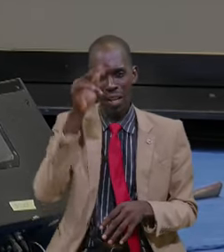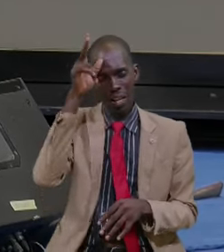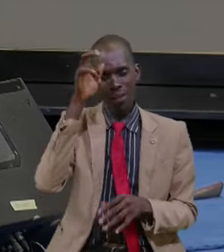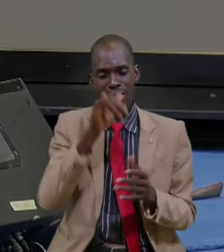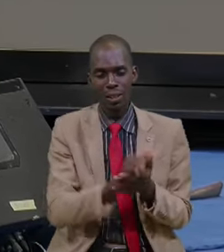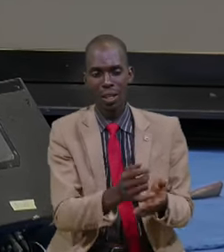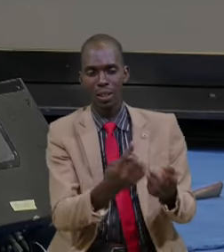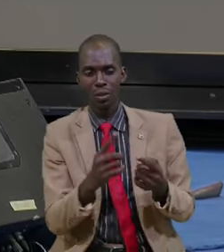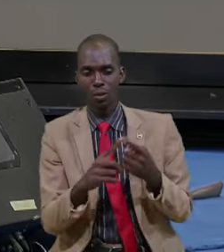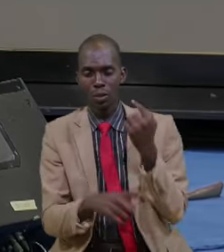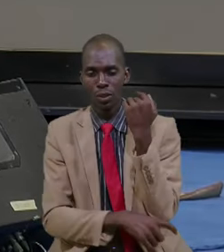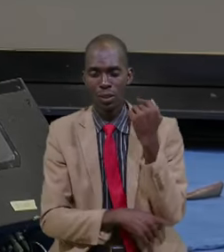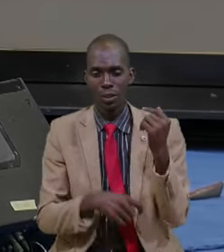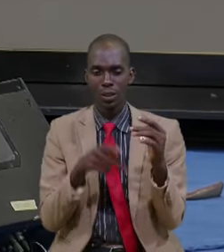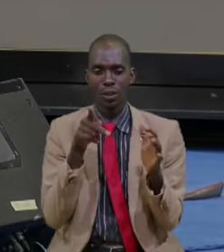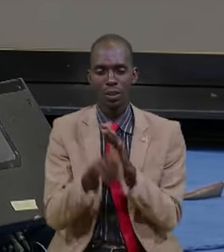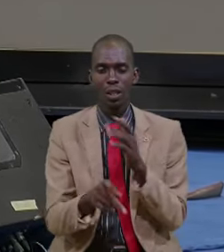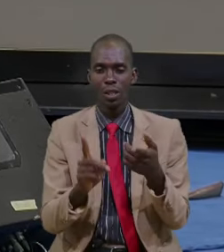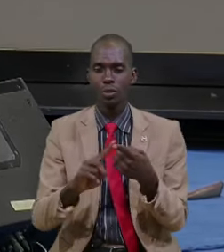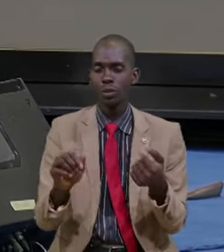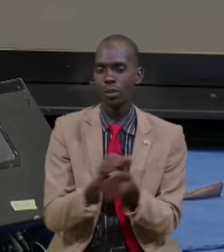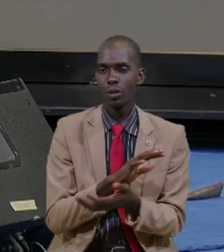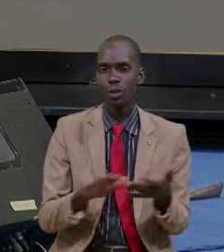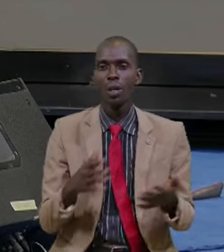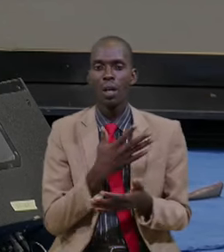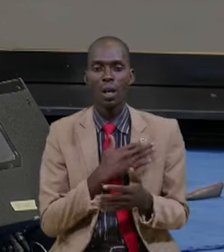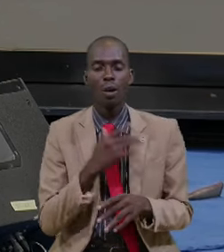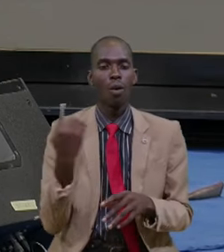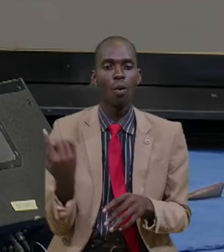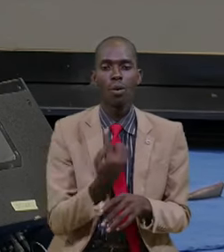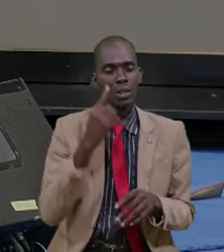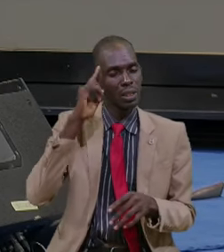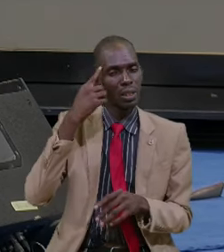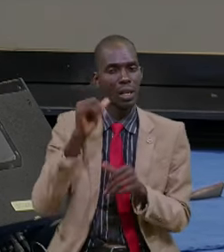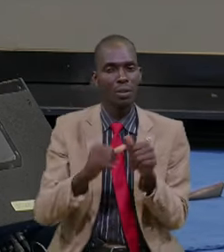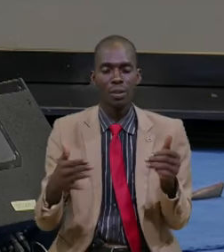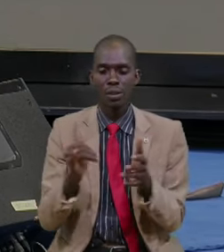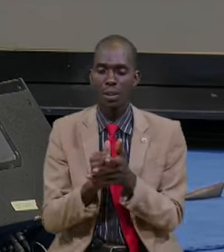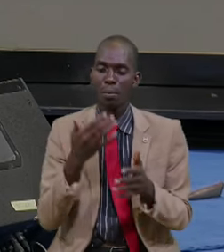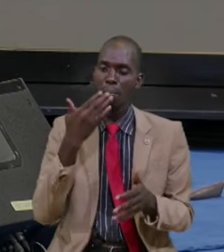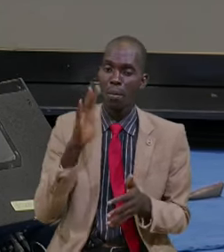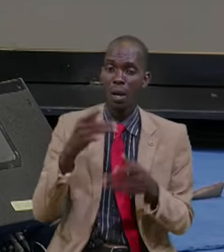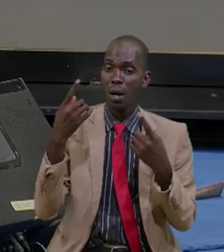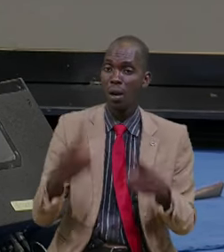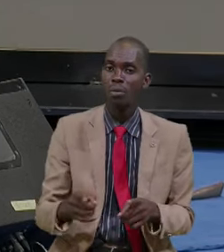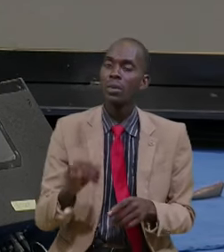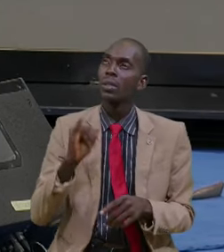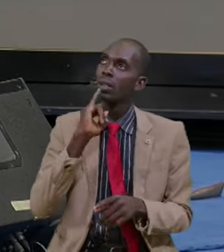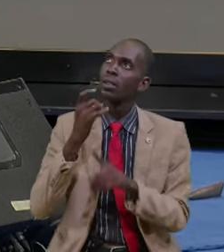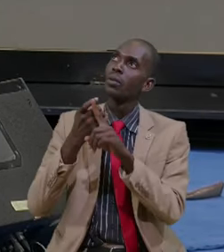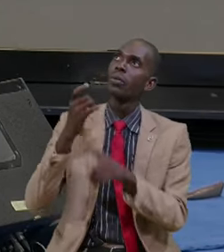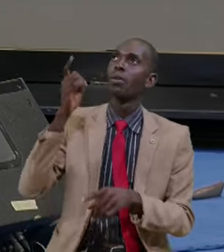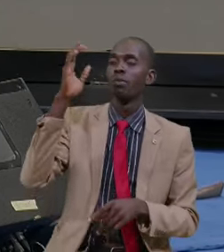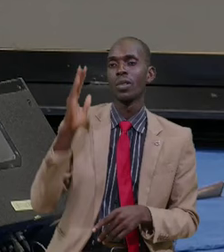kill, and to destroy. And they attribute everything to God. They say it's an act